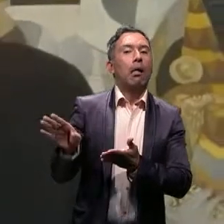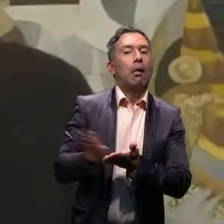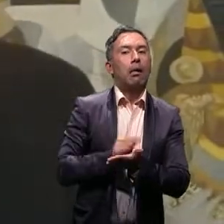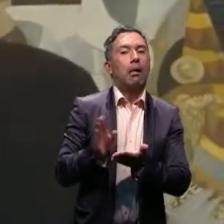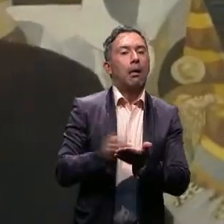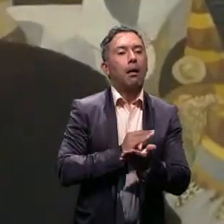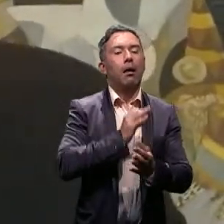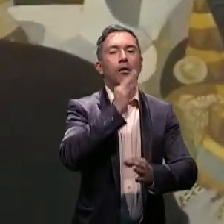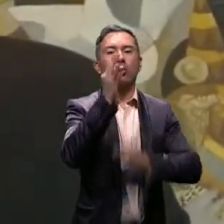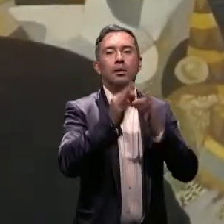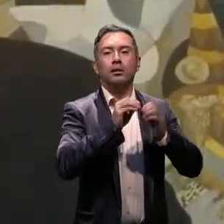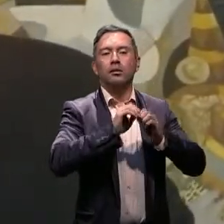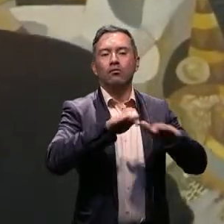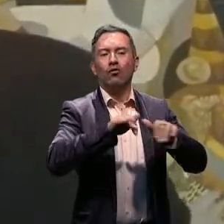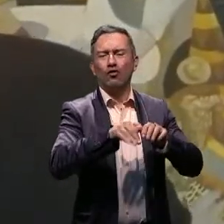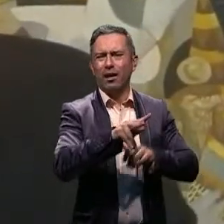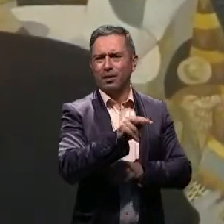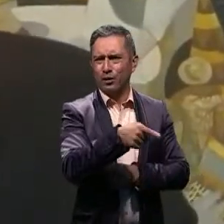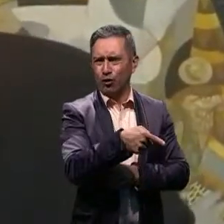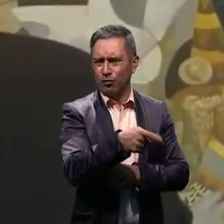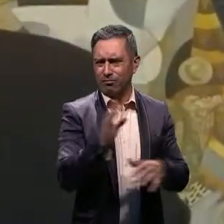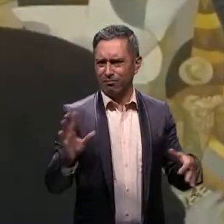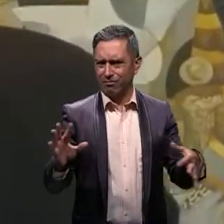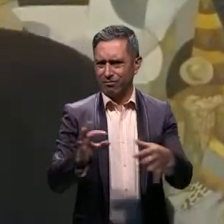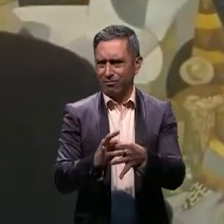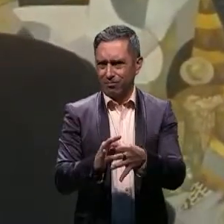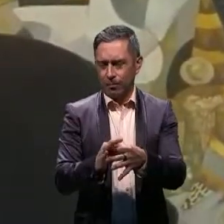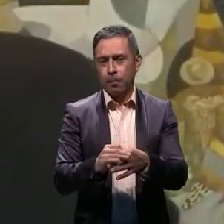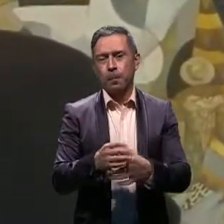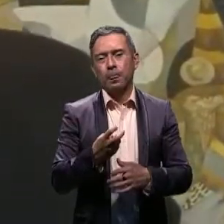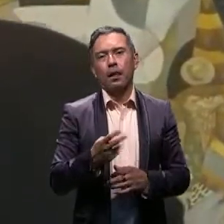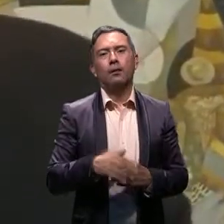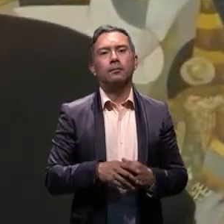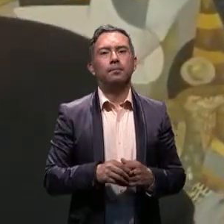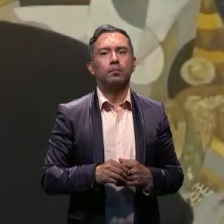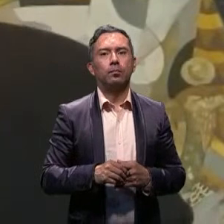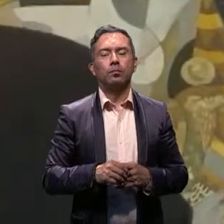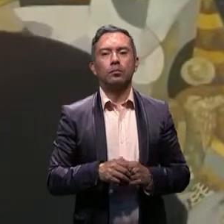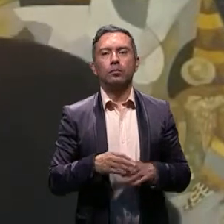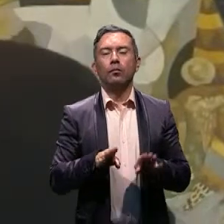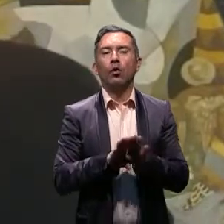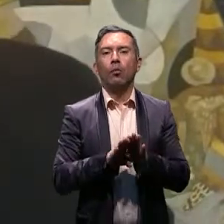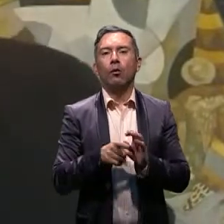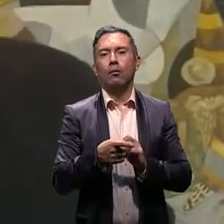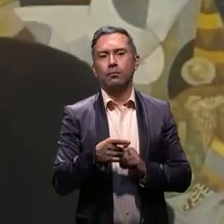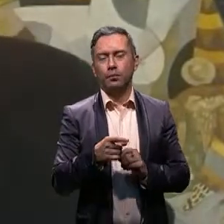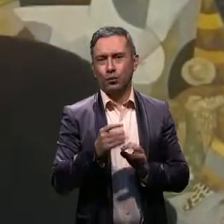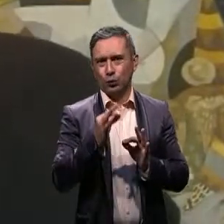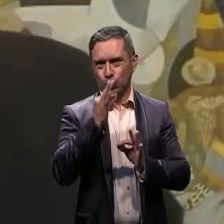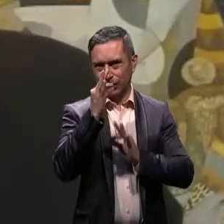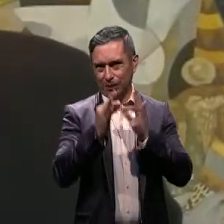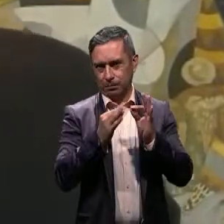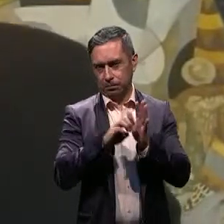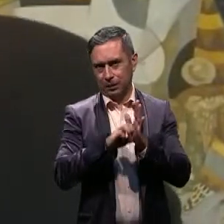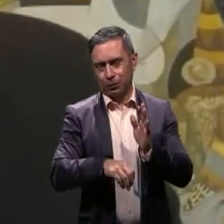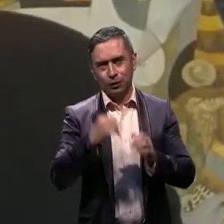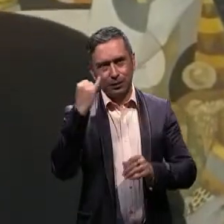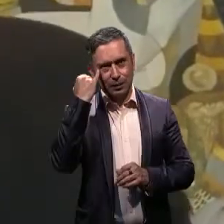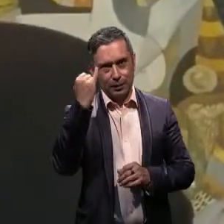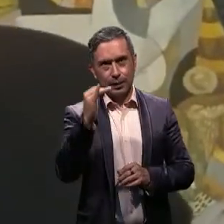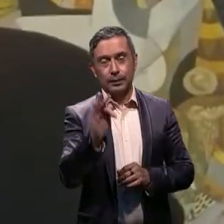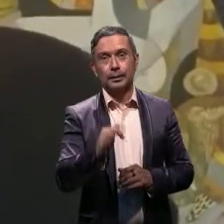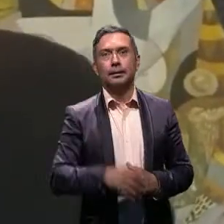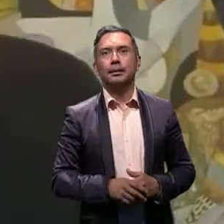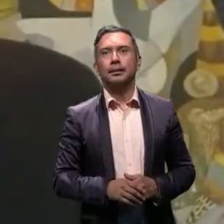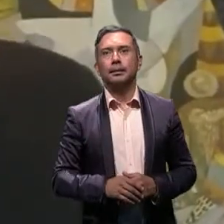Unfortunately, very, very few times, or maybe as an array of the